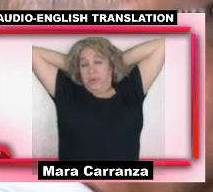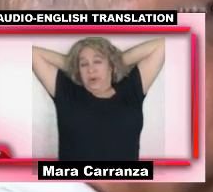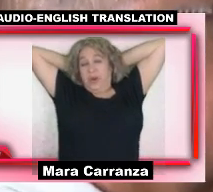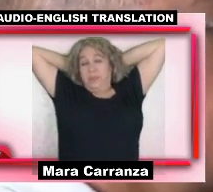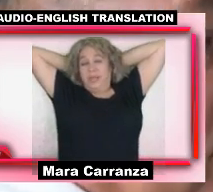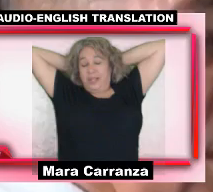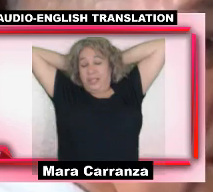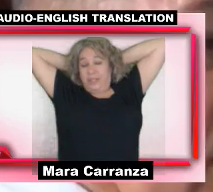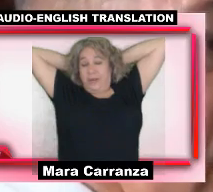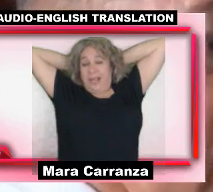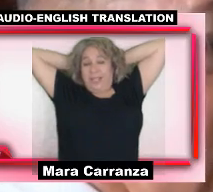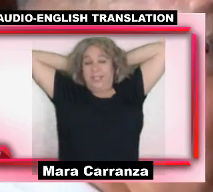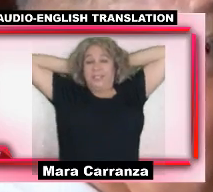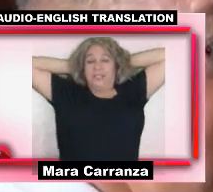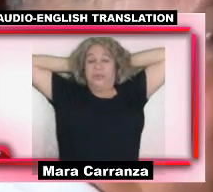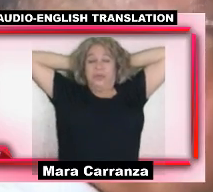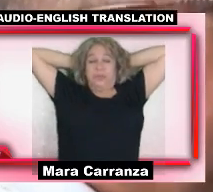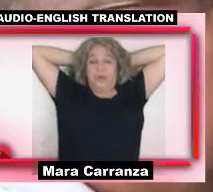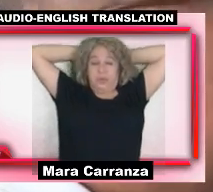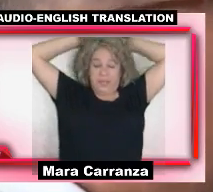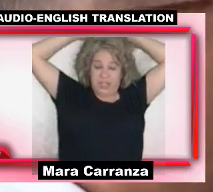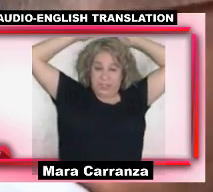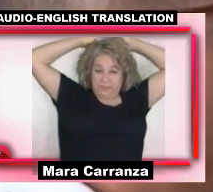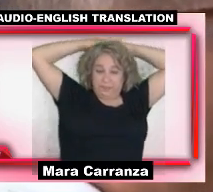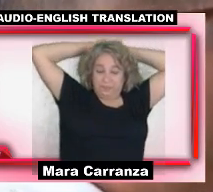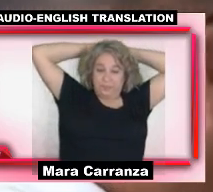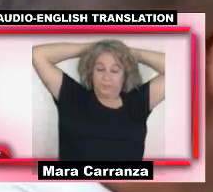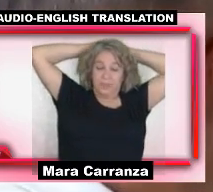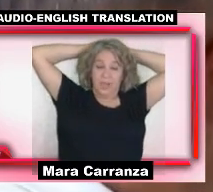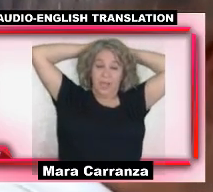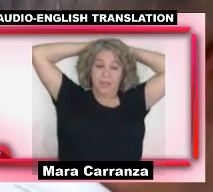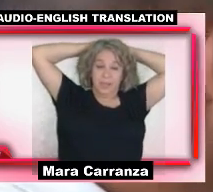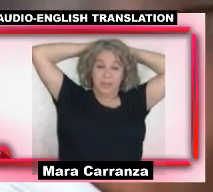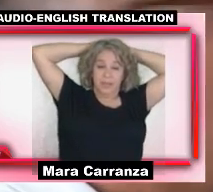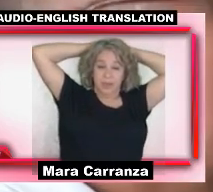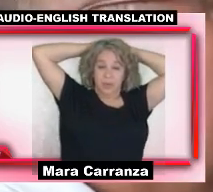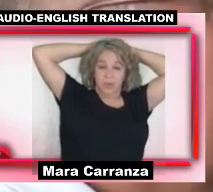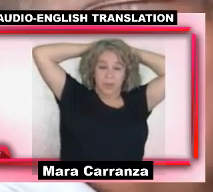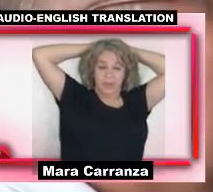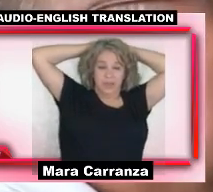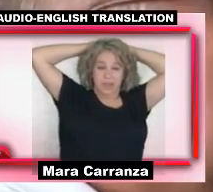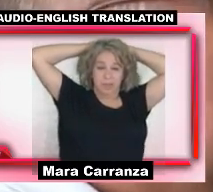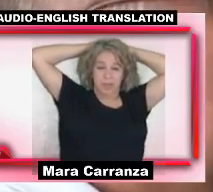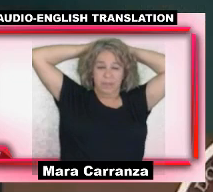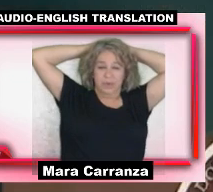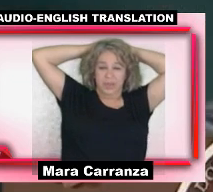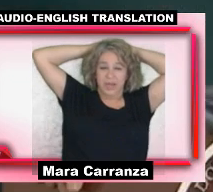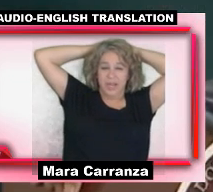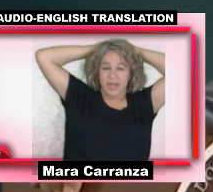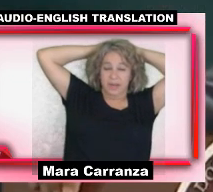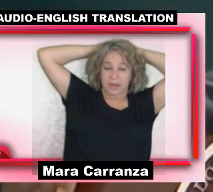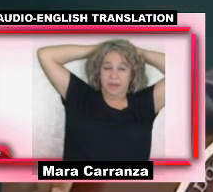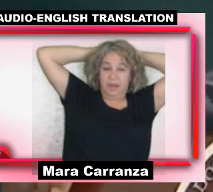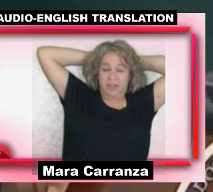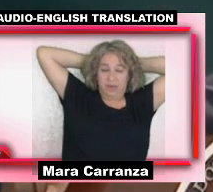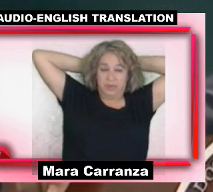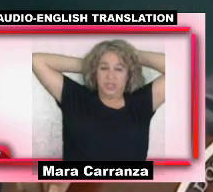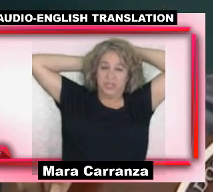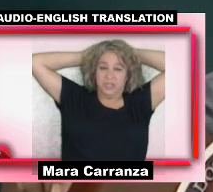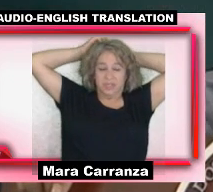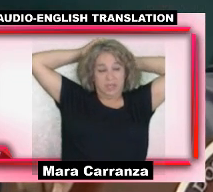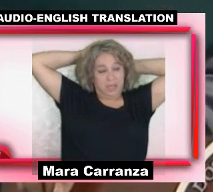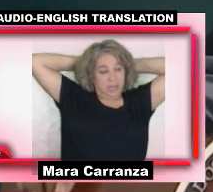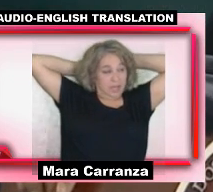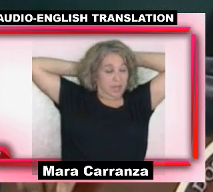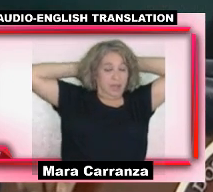to prohibit this violence with a provision? And then what about the young people? They need other